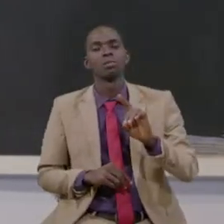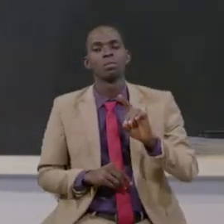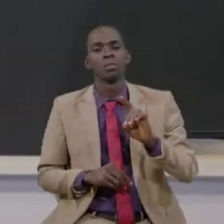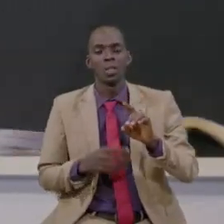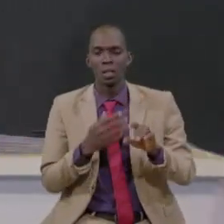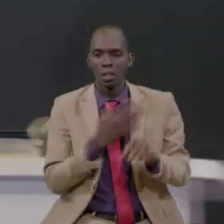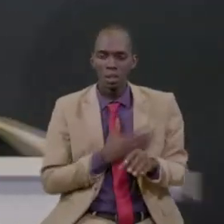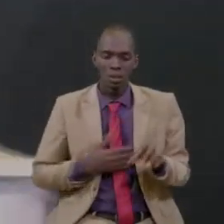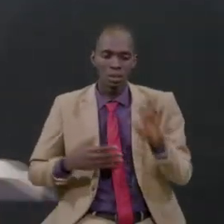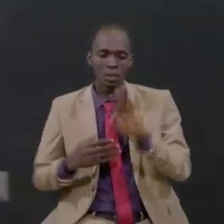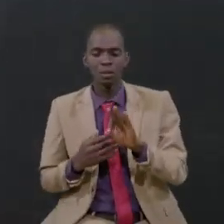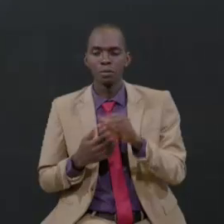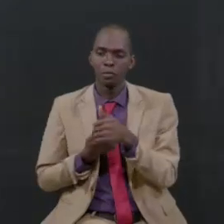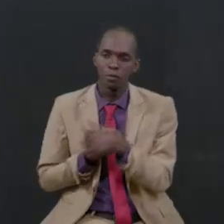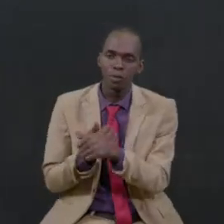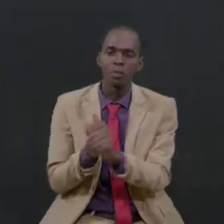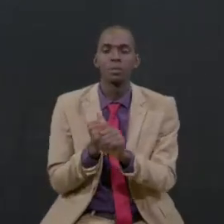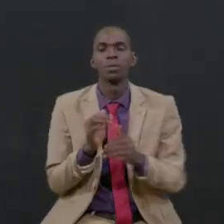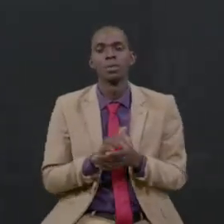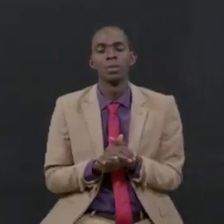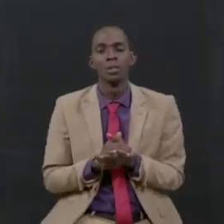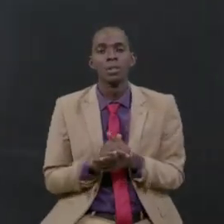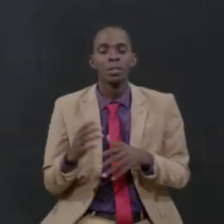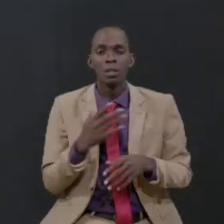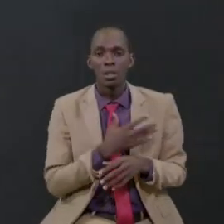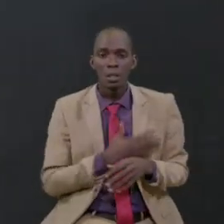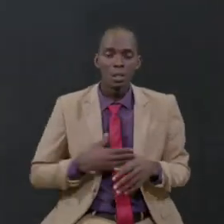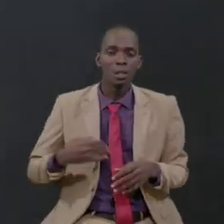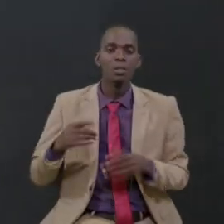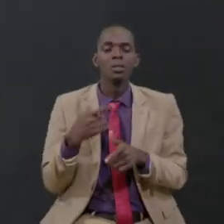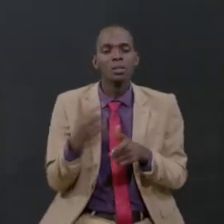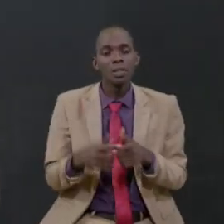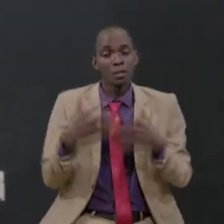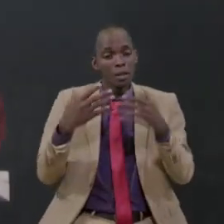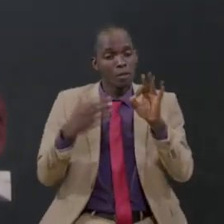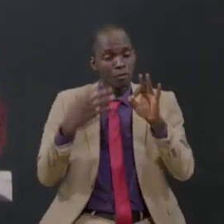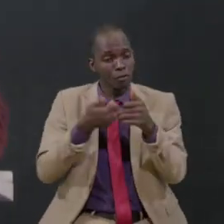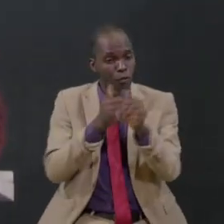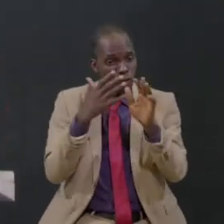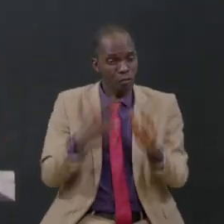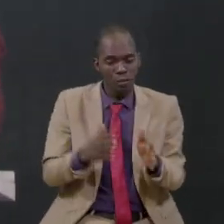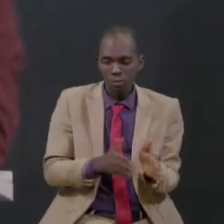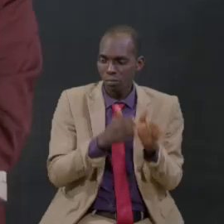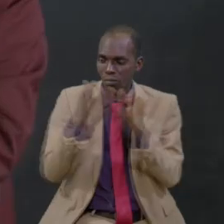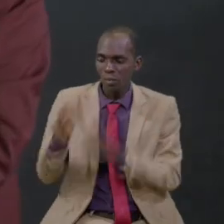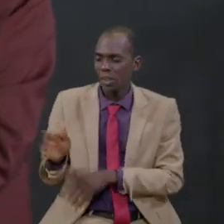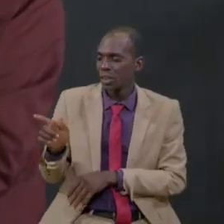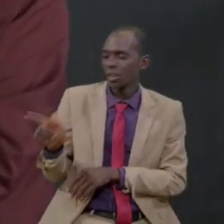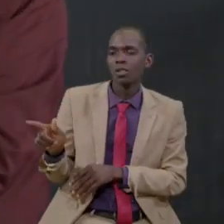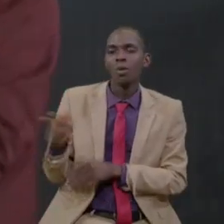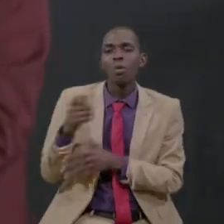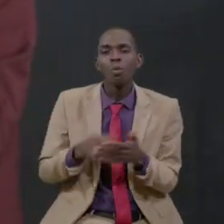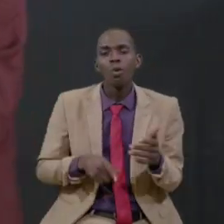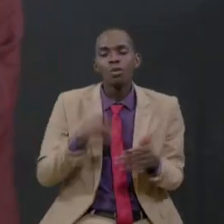what do? He spelled it out for them as to what you do. Because now he